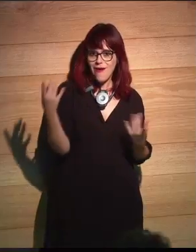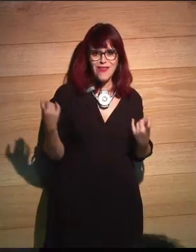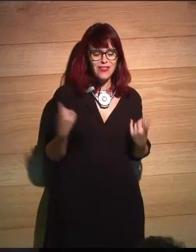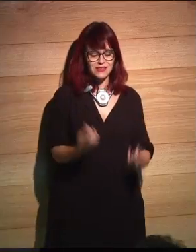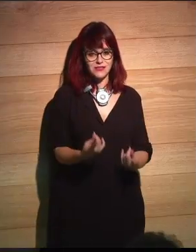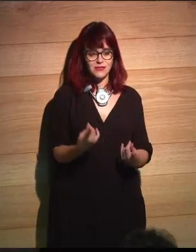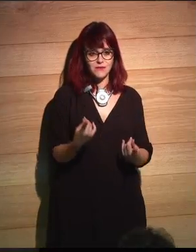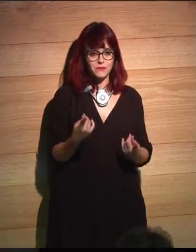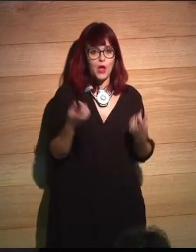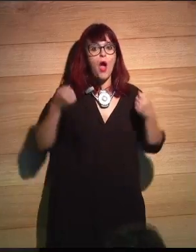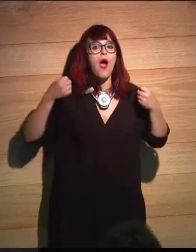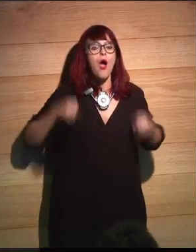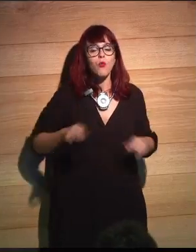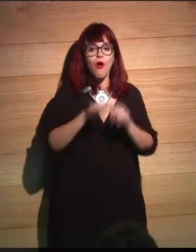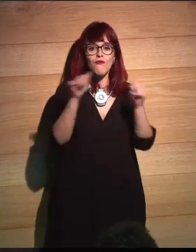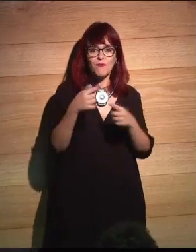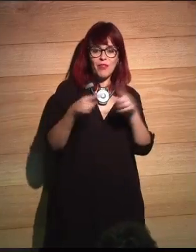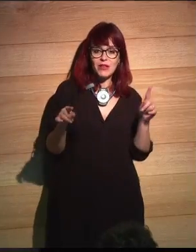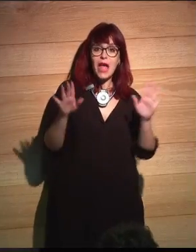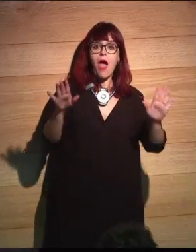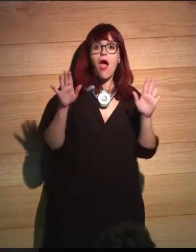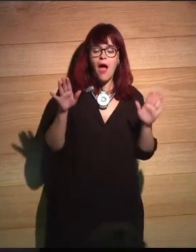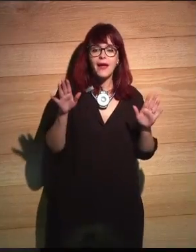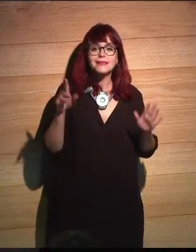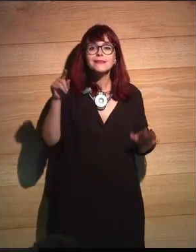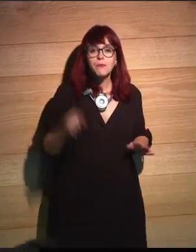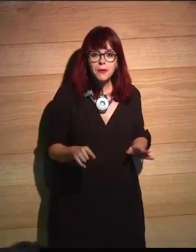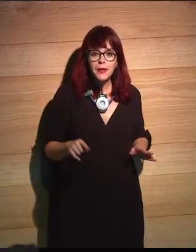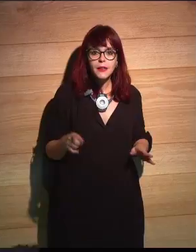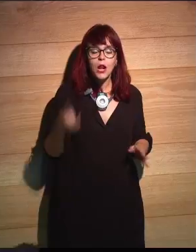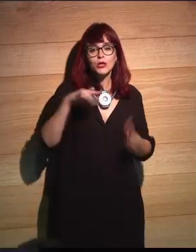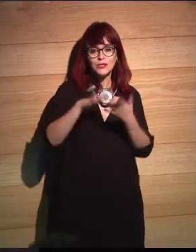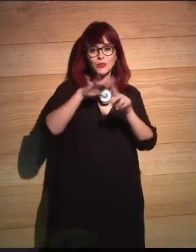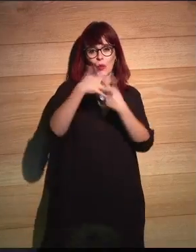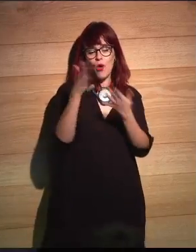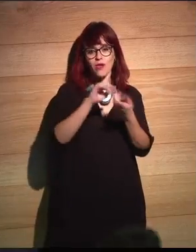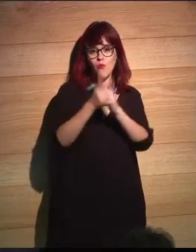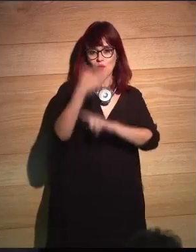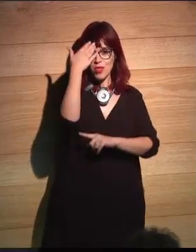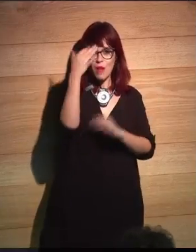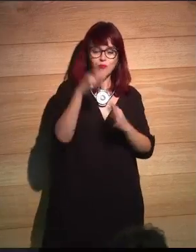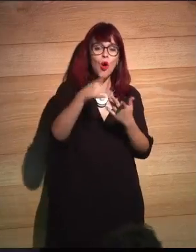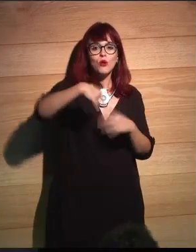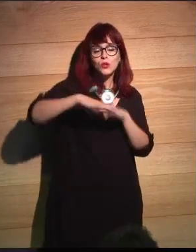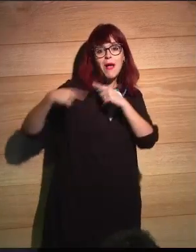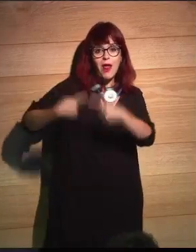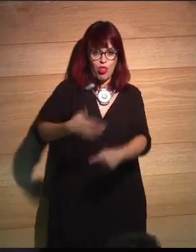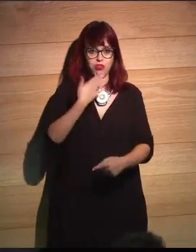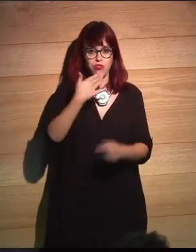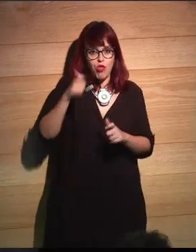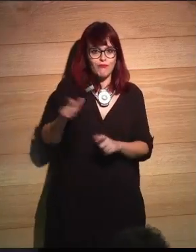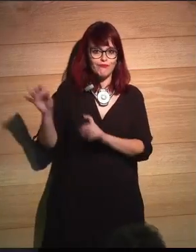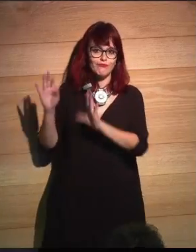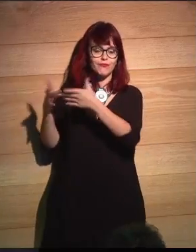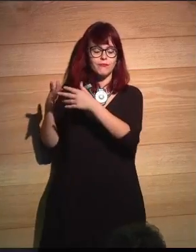would say, is one of the main changes that my generation have experienced and grown up with, and seeing now the